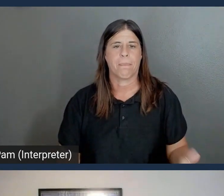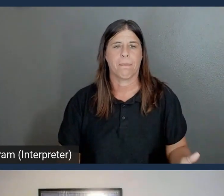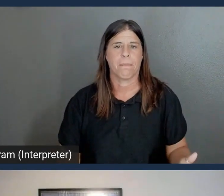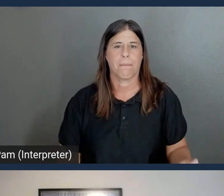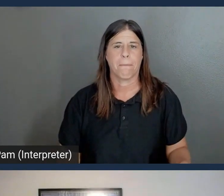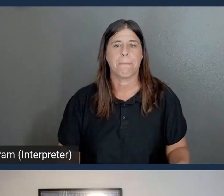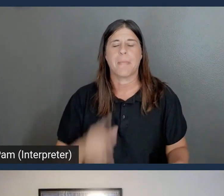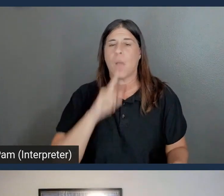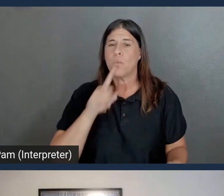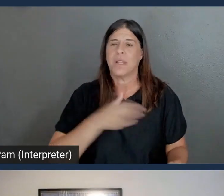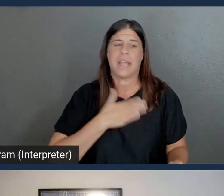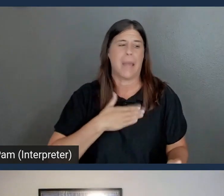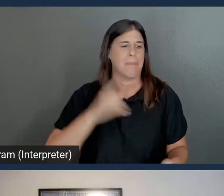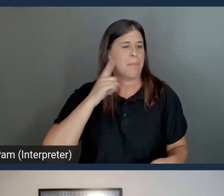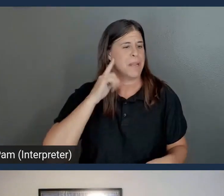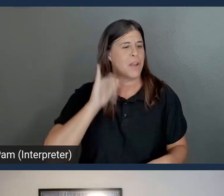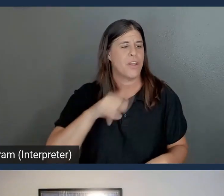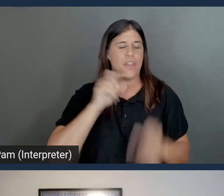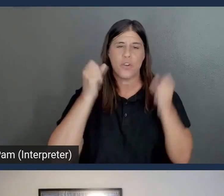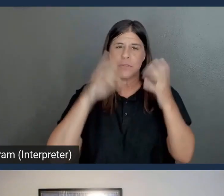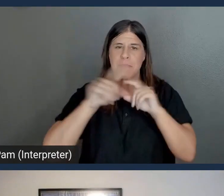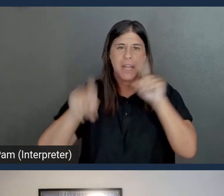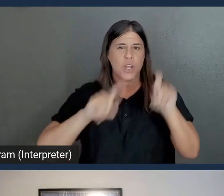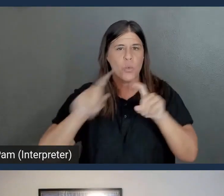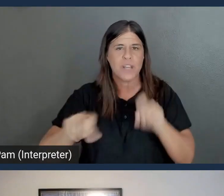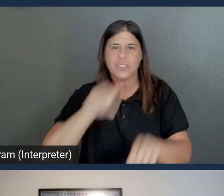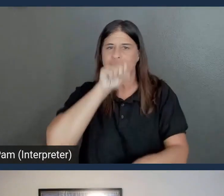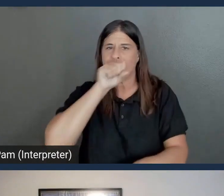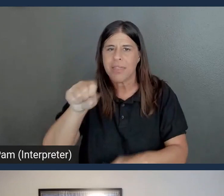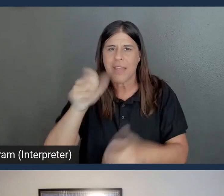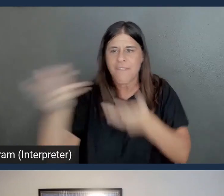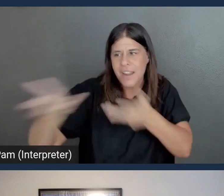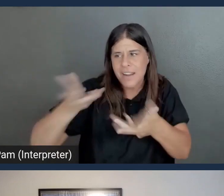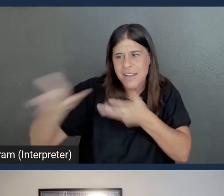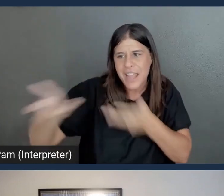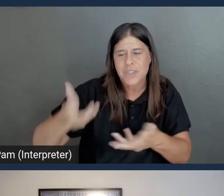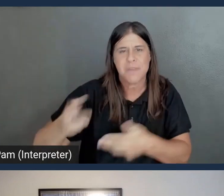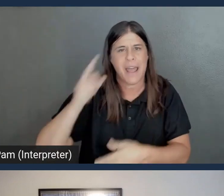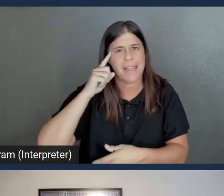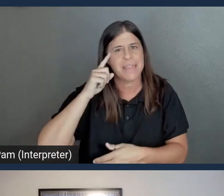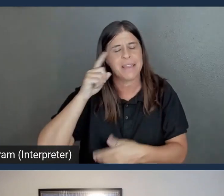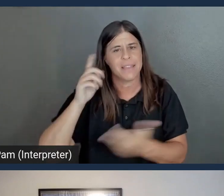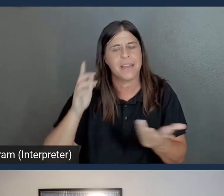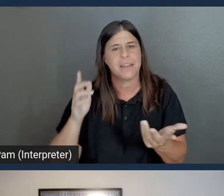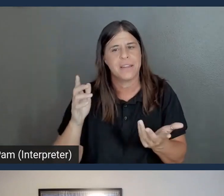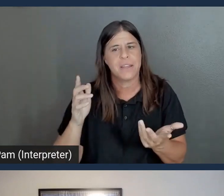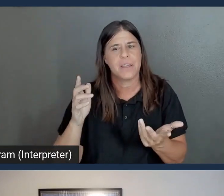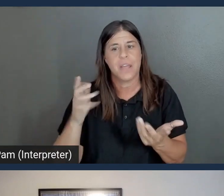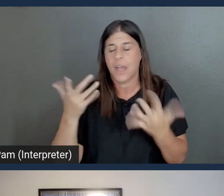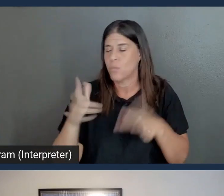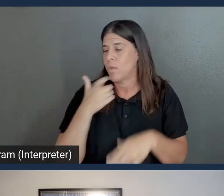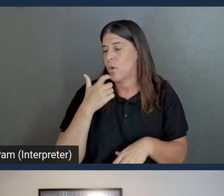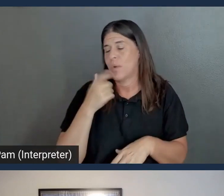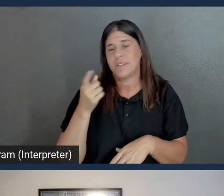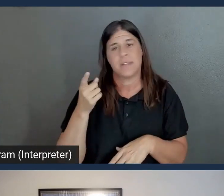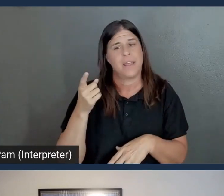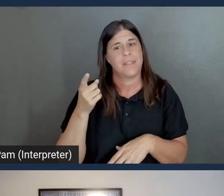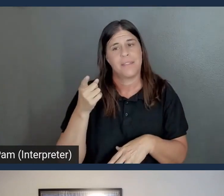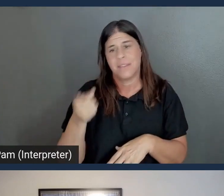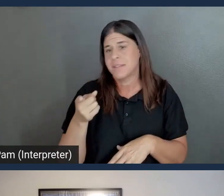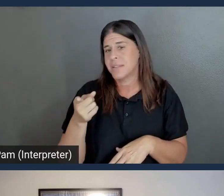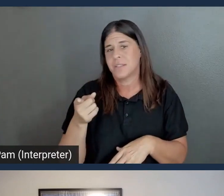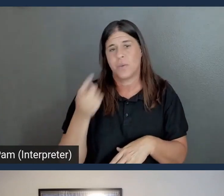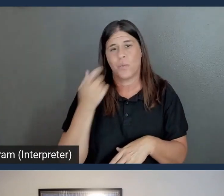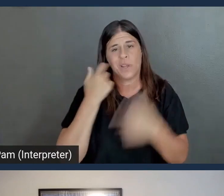glad to hear there's lots of questions. That's always, love that engagement. I mean, I think, what as we said, this is, we just